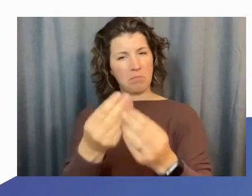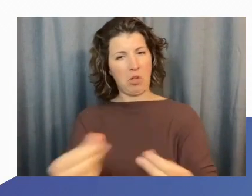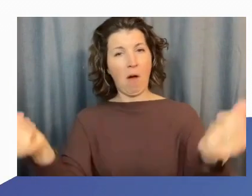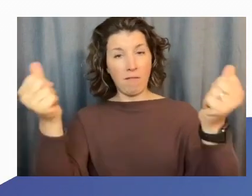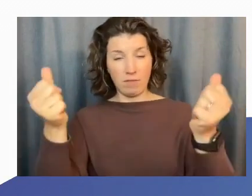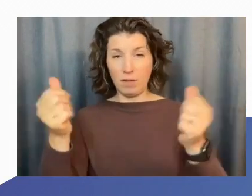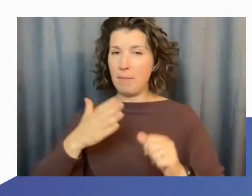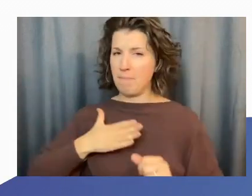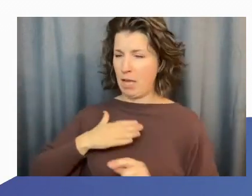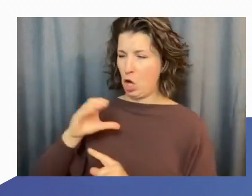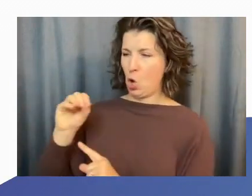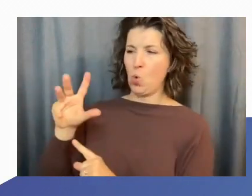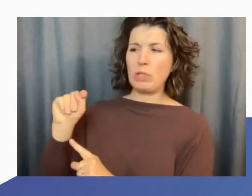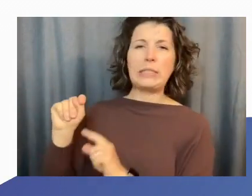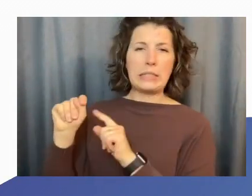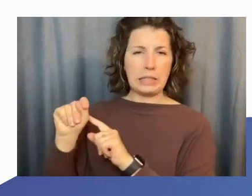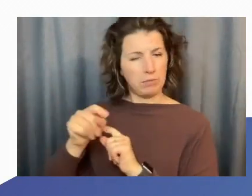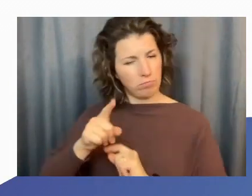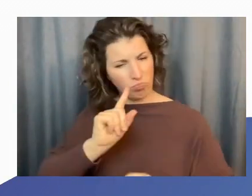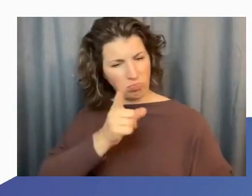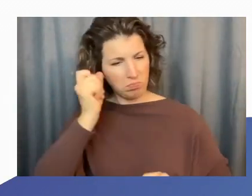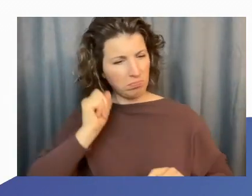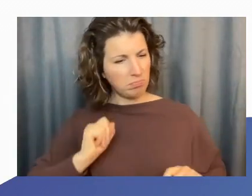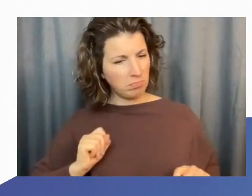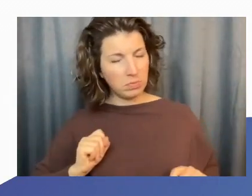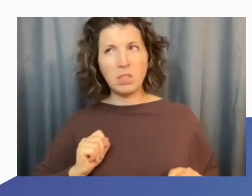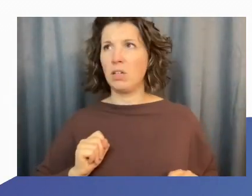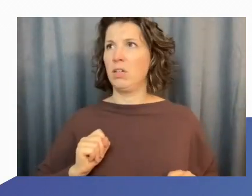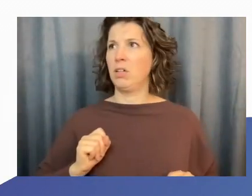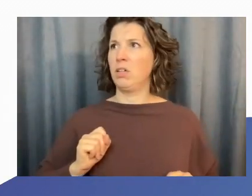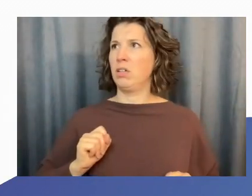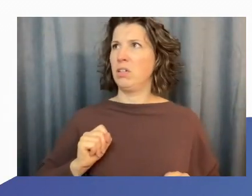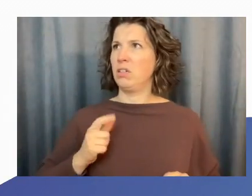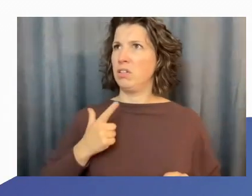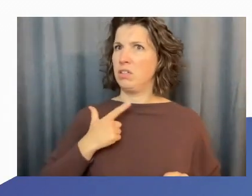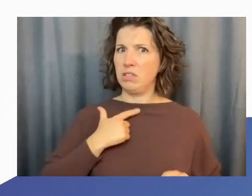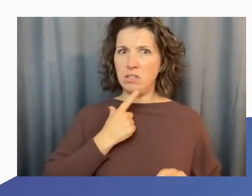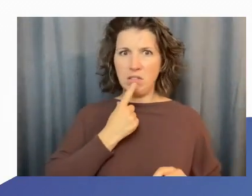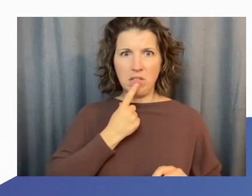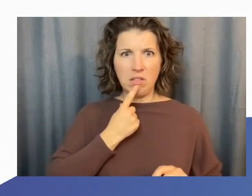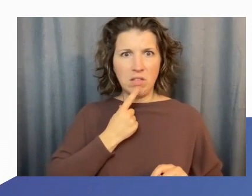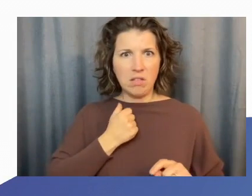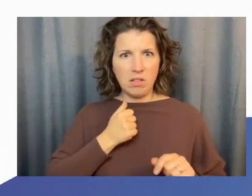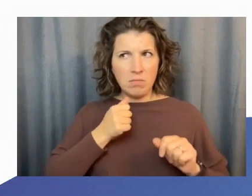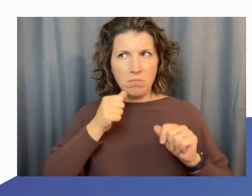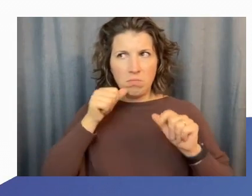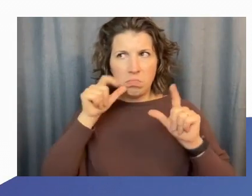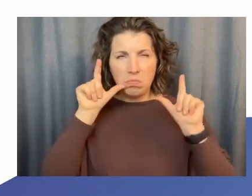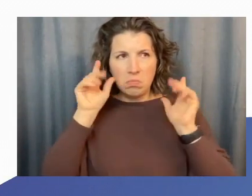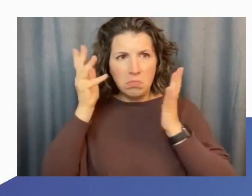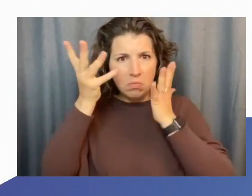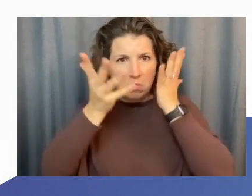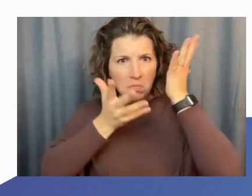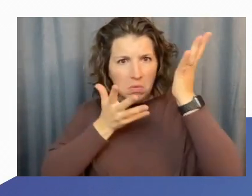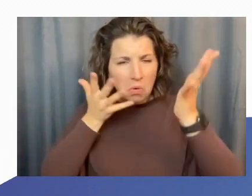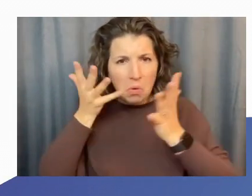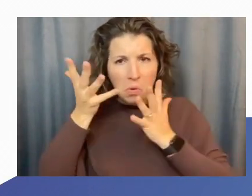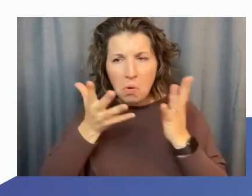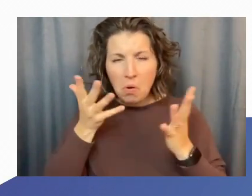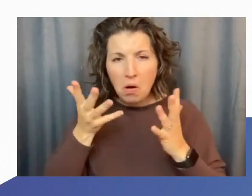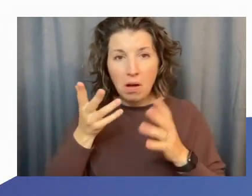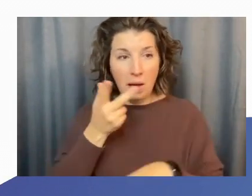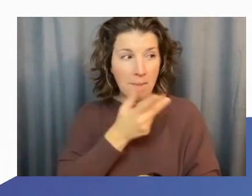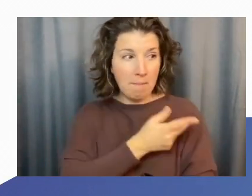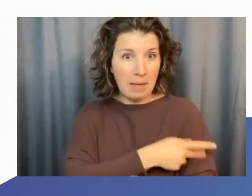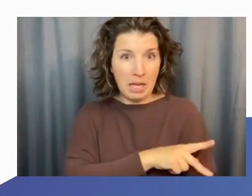occupational therapist insisted. My face was hot with embarrassment and confusion. Patients were looking at